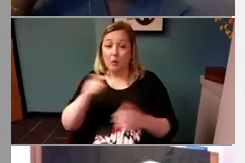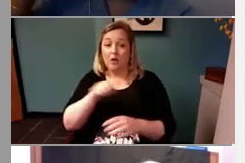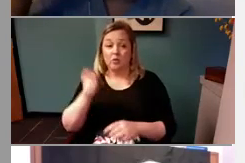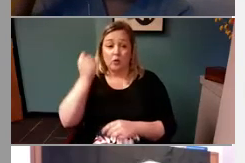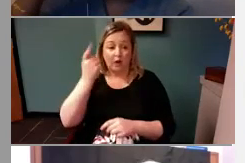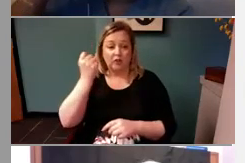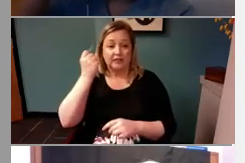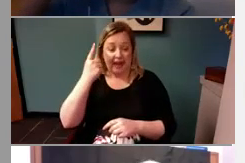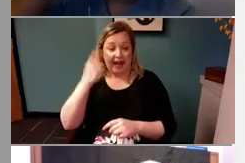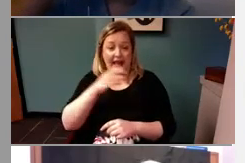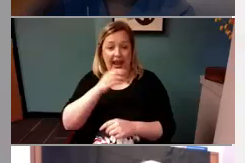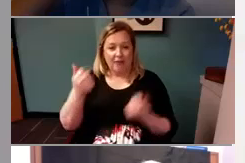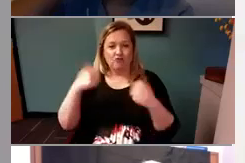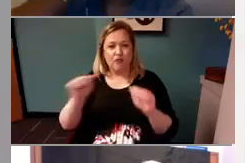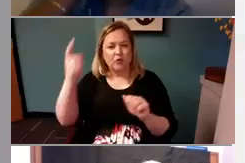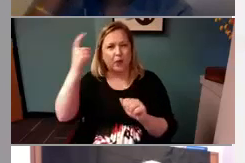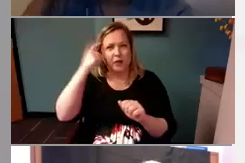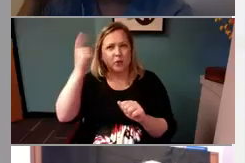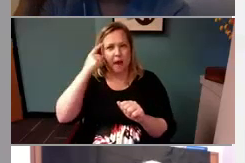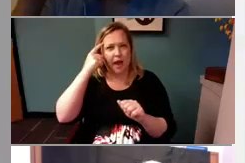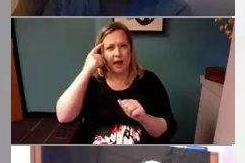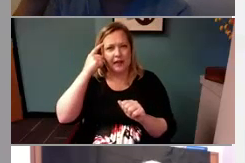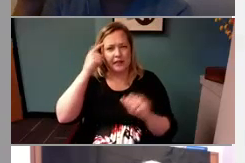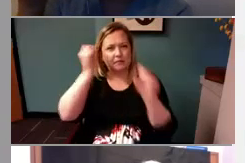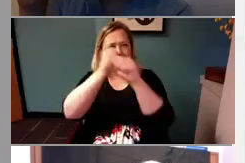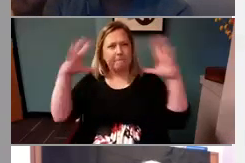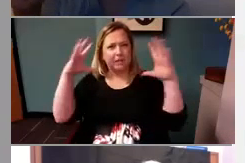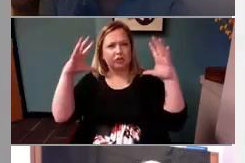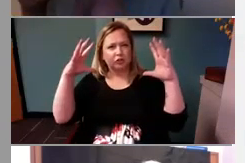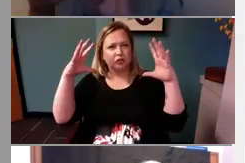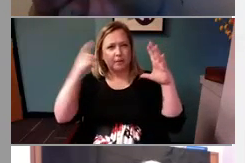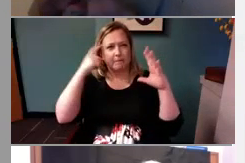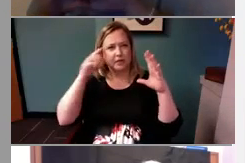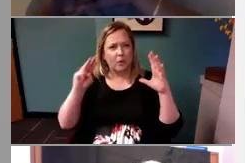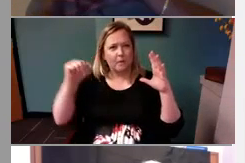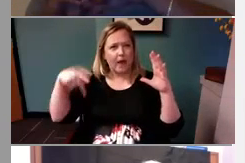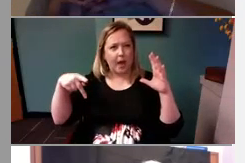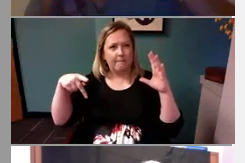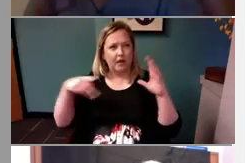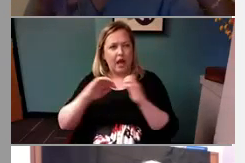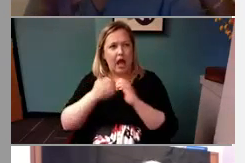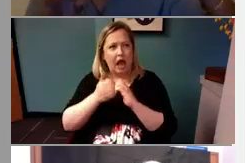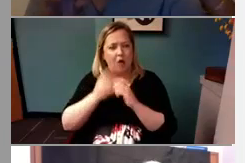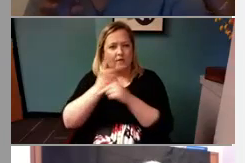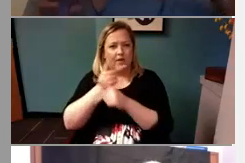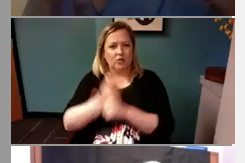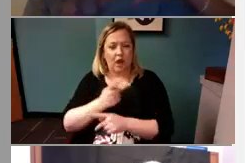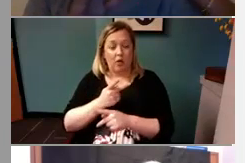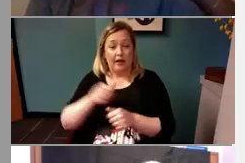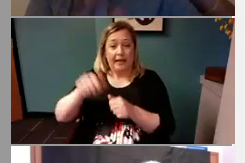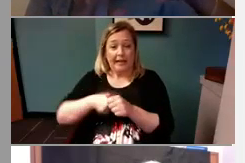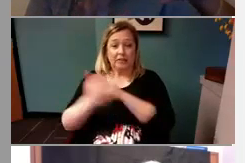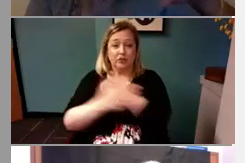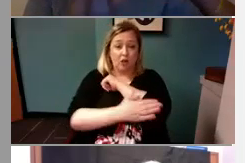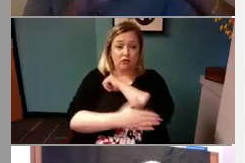draw a mental map as to how every country, when connected to a different country,